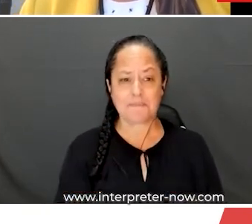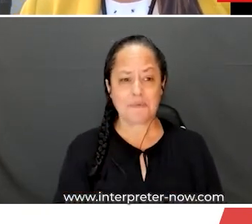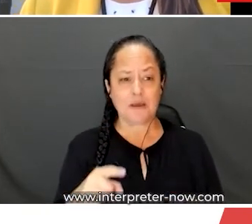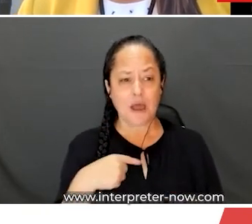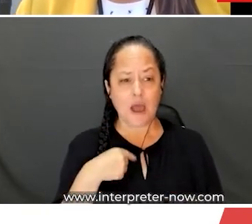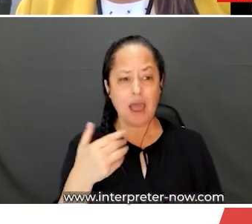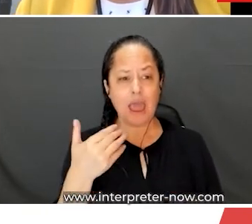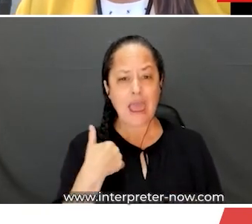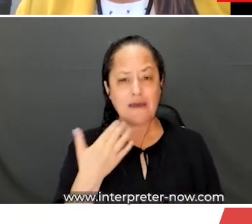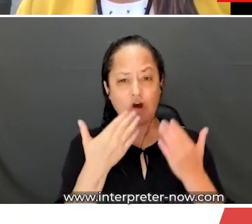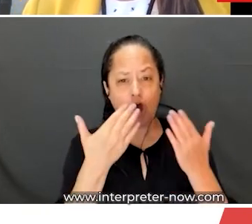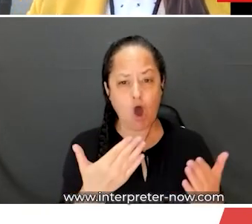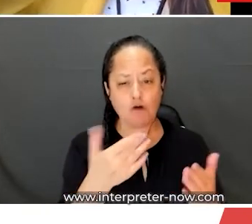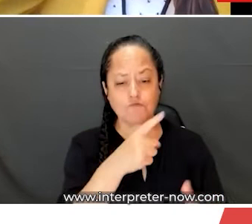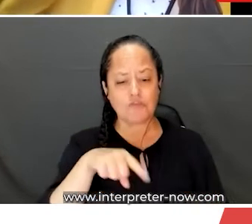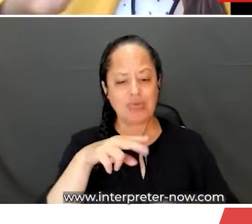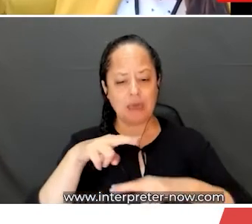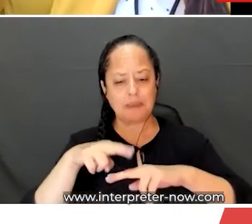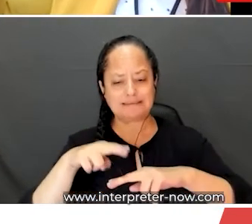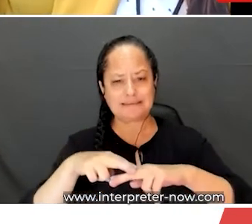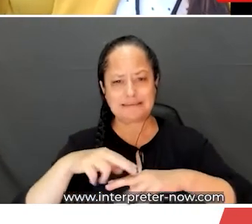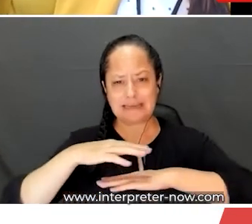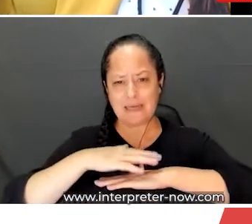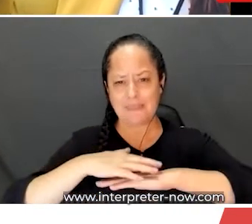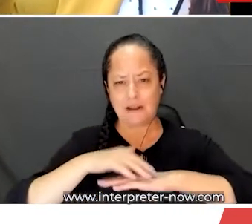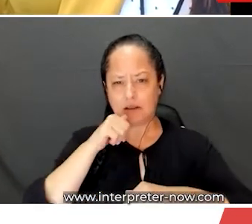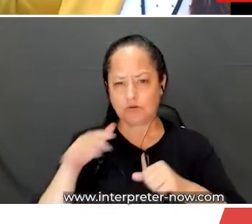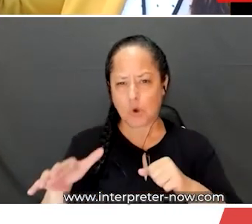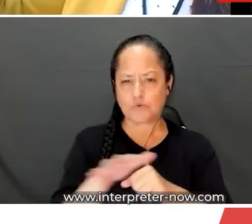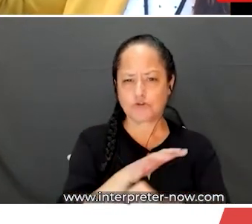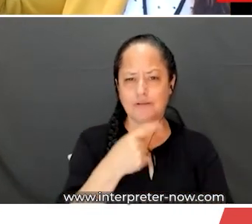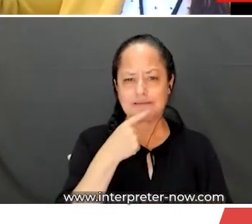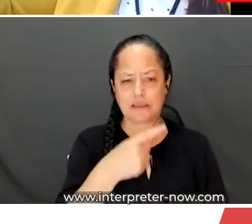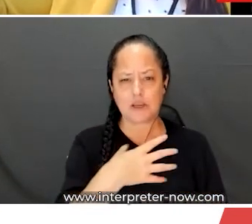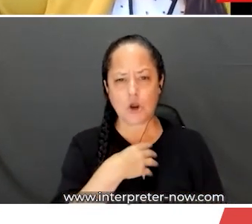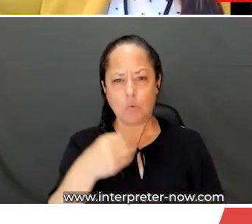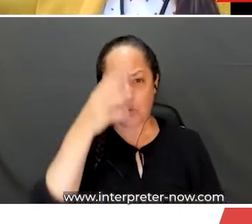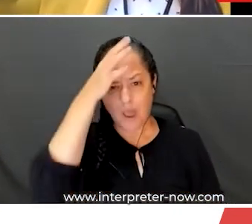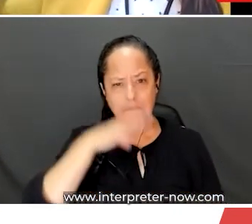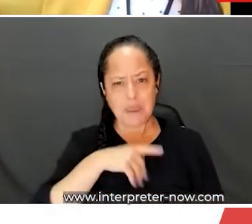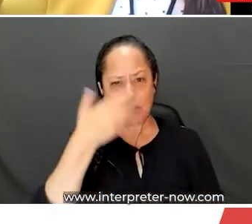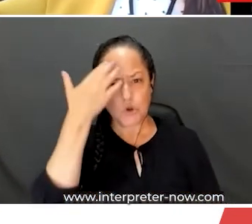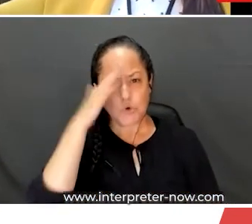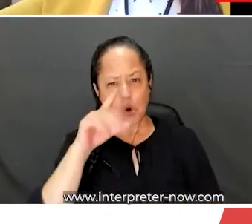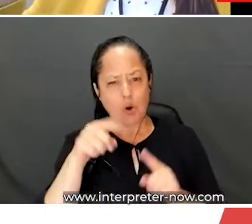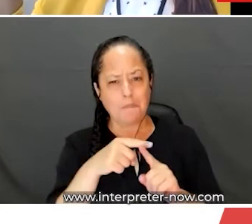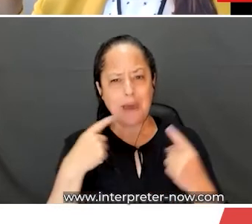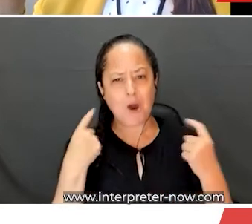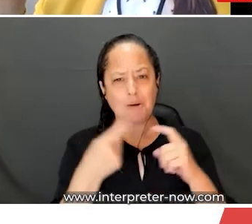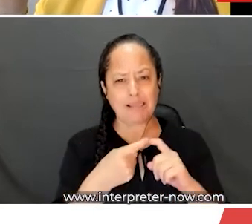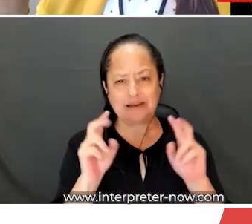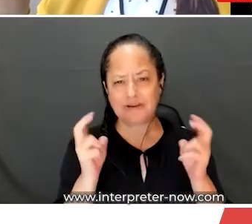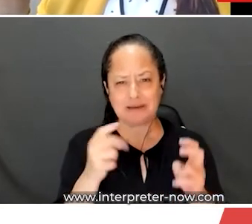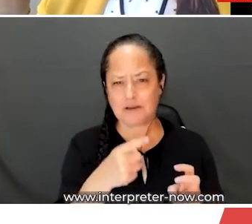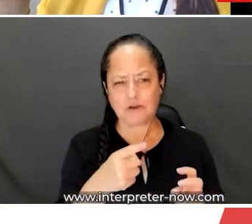also have offered them a seat at the table. I don't totally just say you're a white man, you don't know about Latina issues, you don't know what you're talking